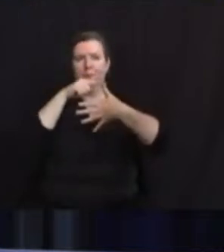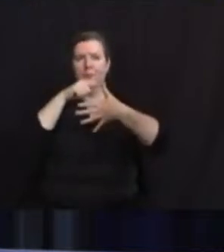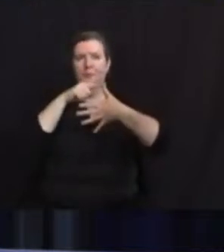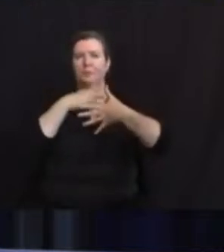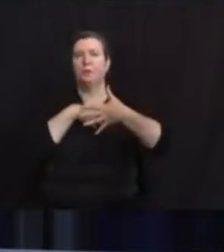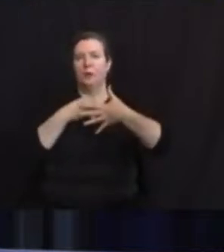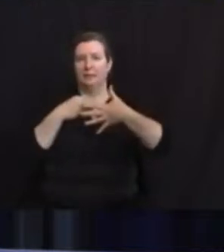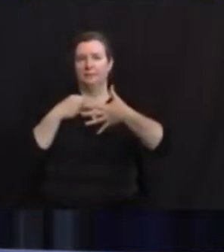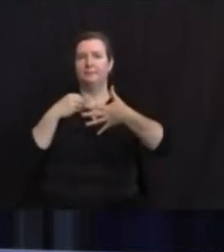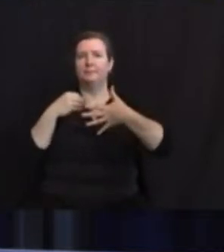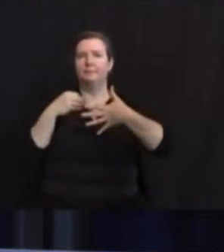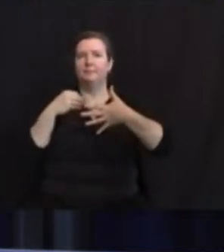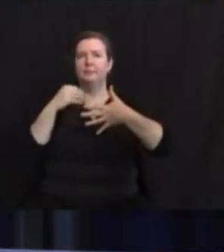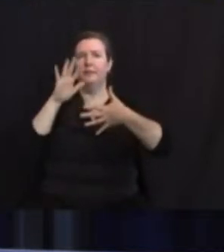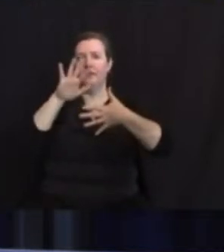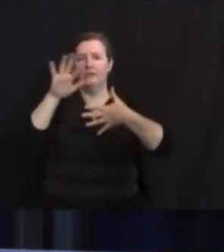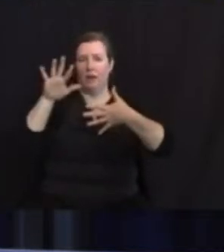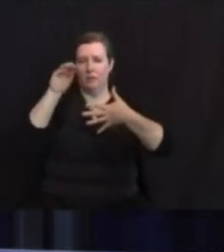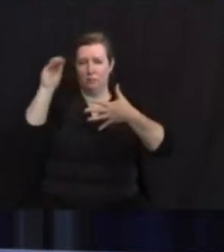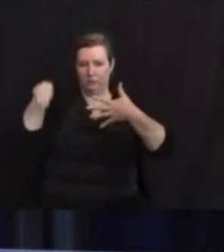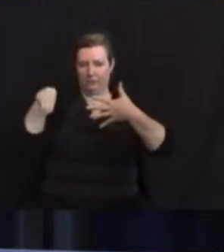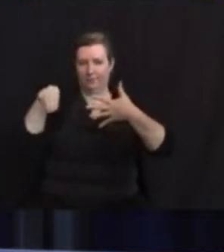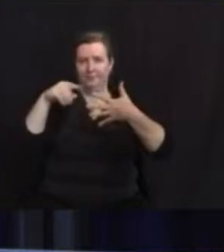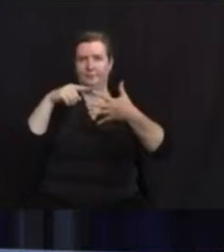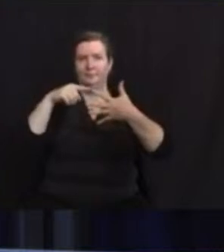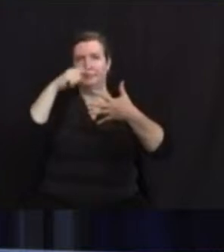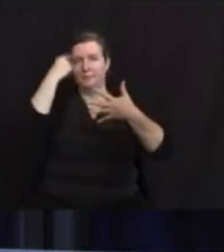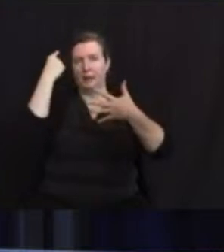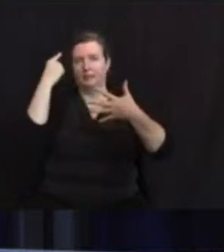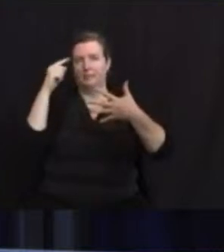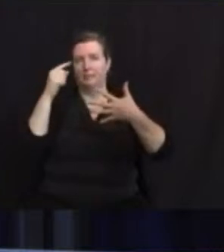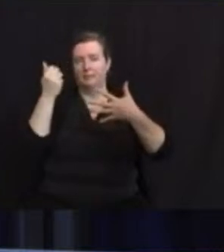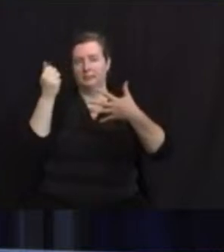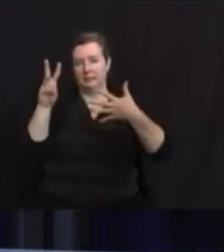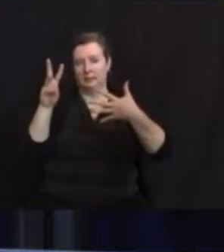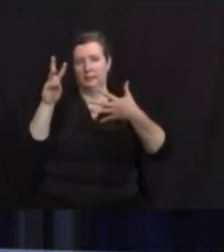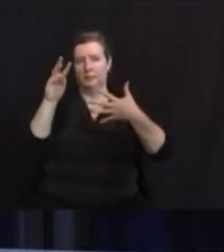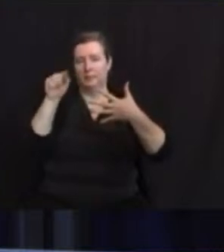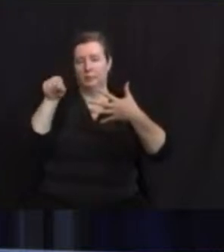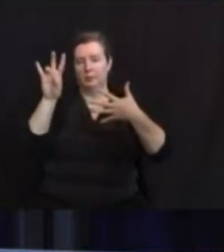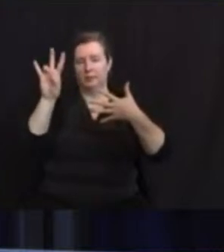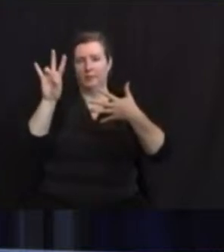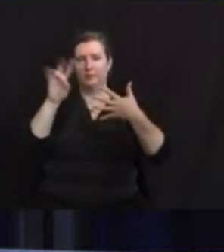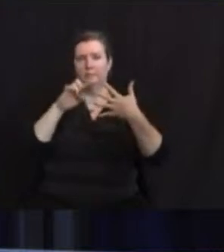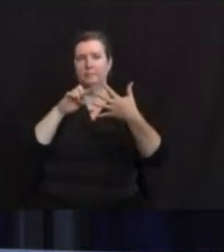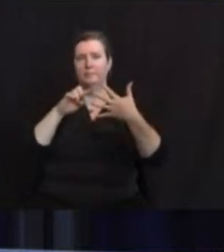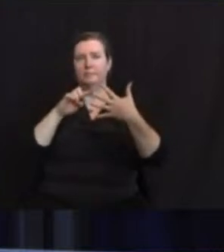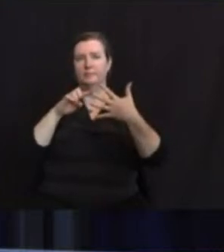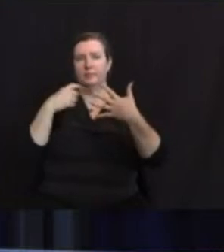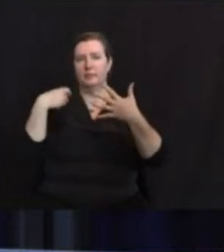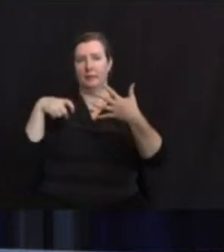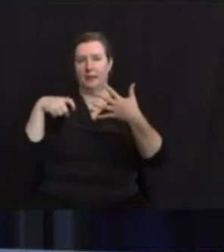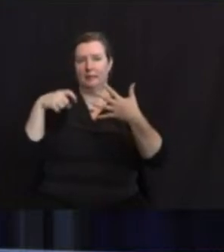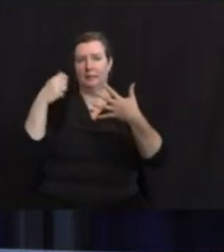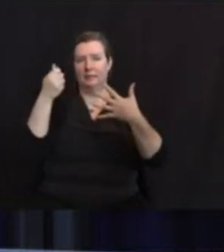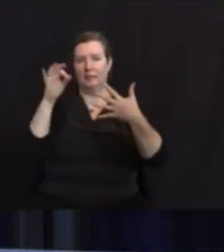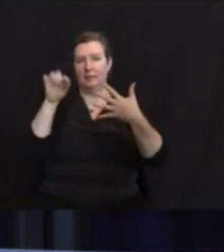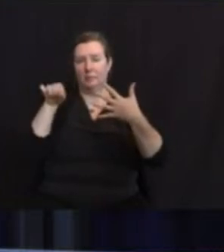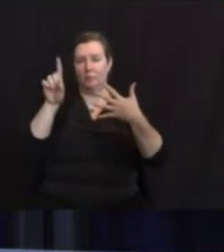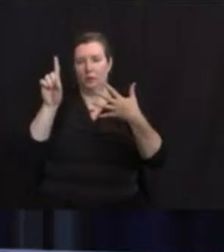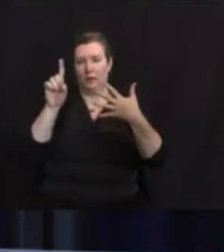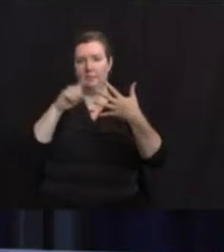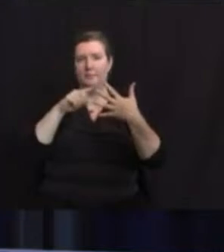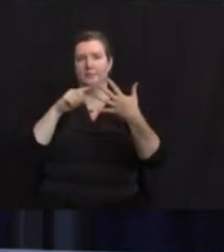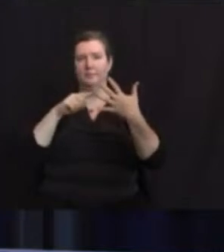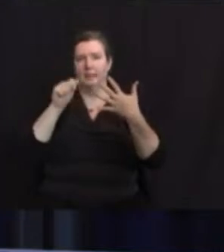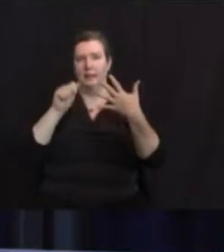follows: white 55%, Black 16.7%, Hispanic 19.1%,